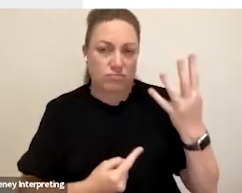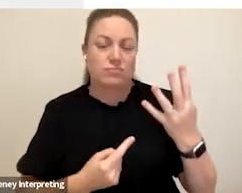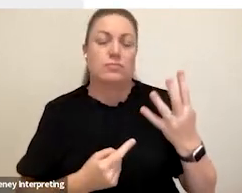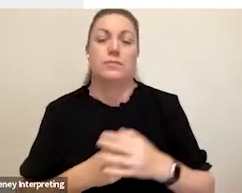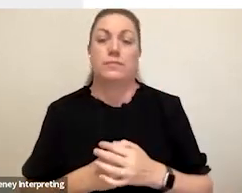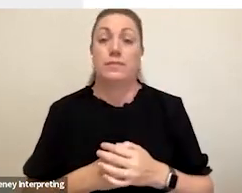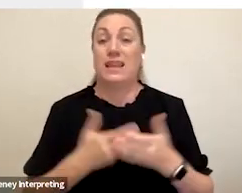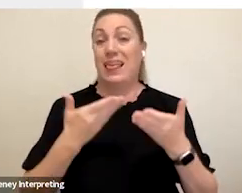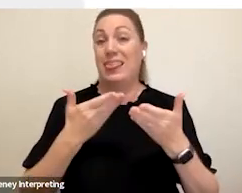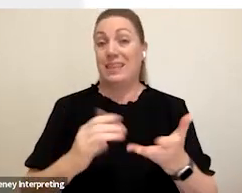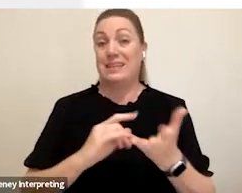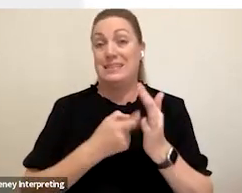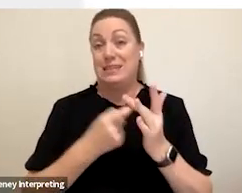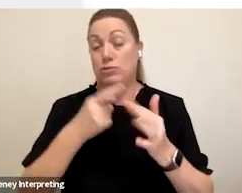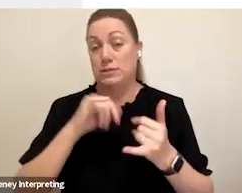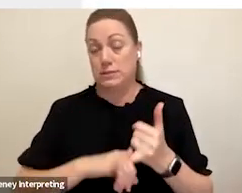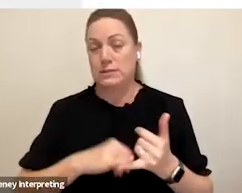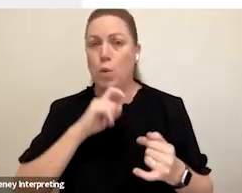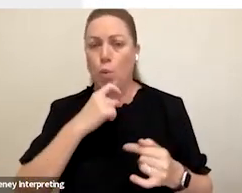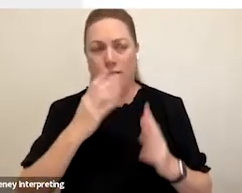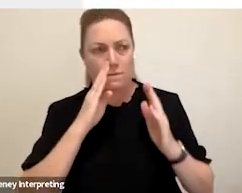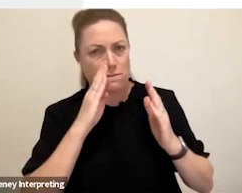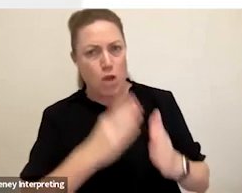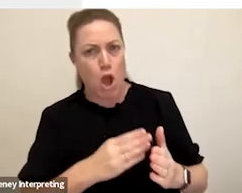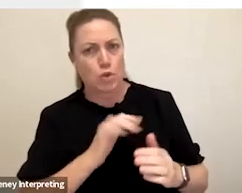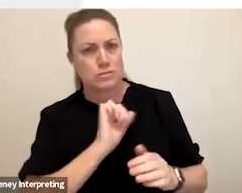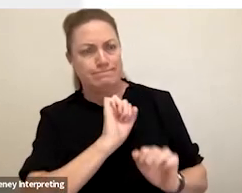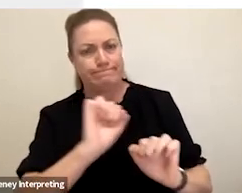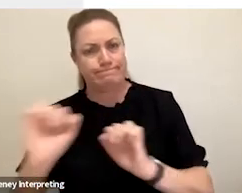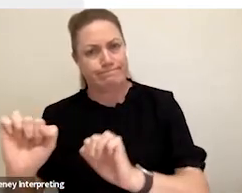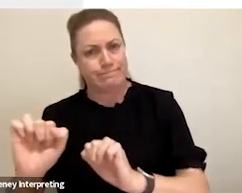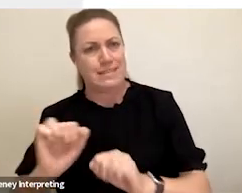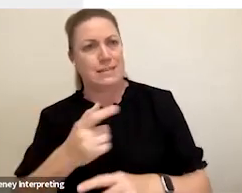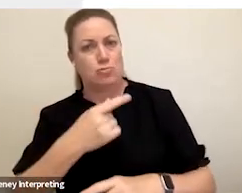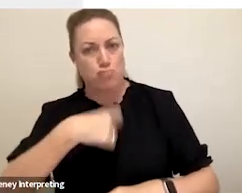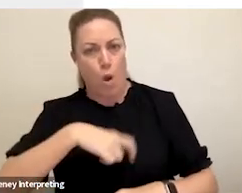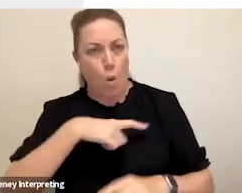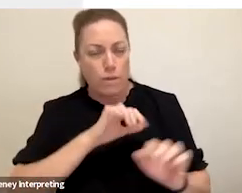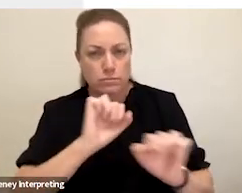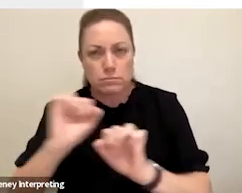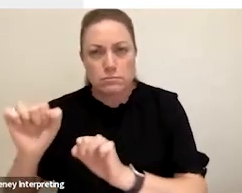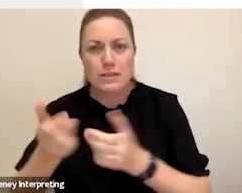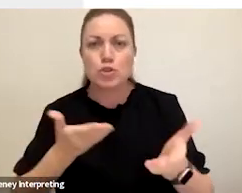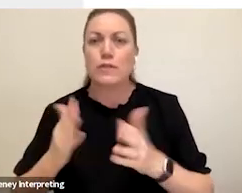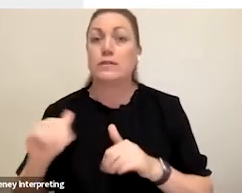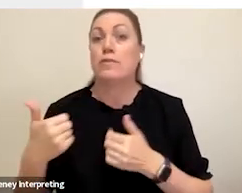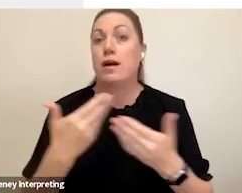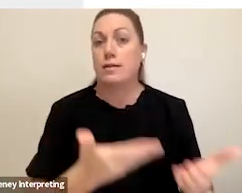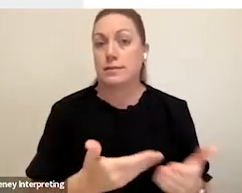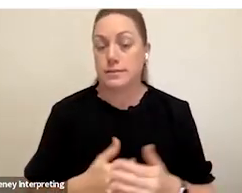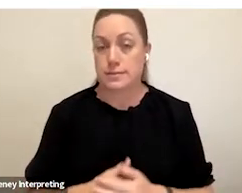webinar series, we've been focusing on the roles of those different providers, and today we get to focus on you, service providers. Next slide,